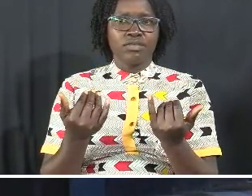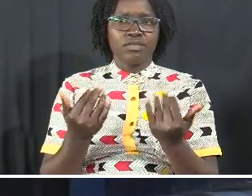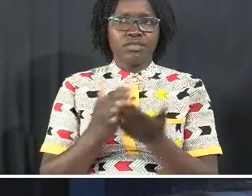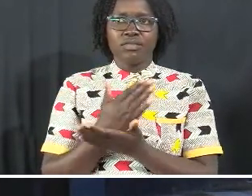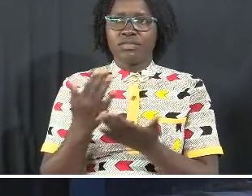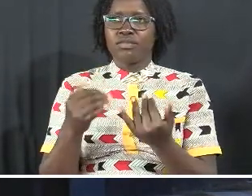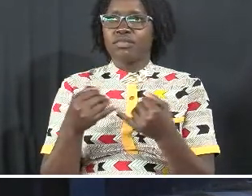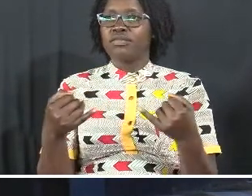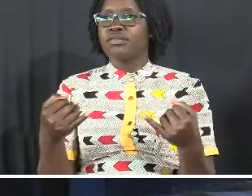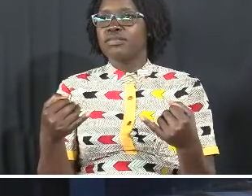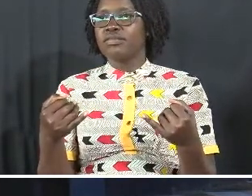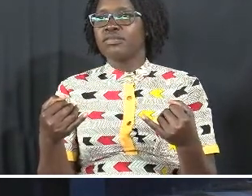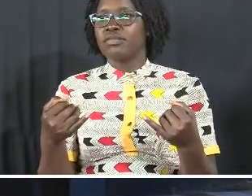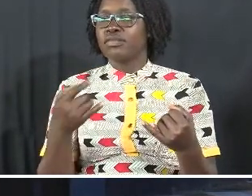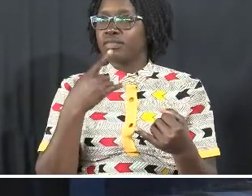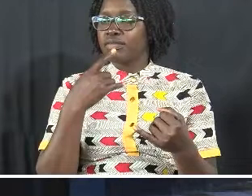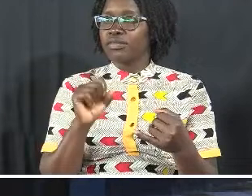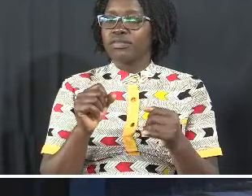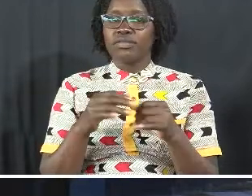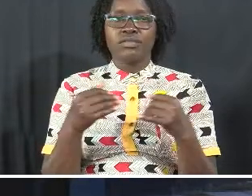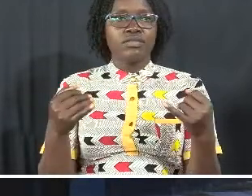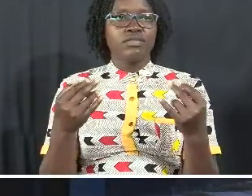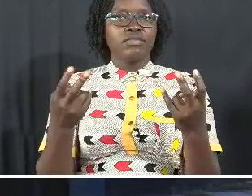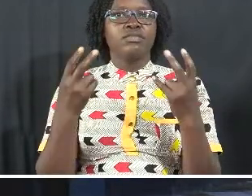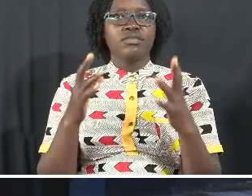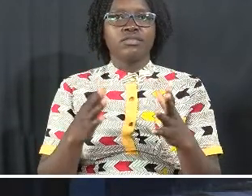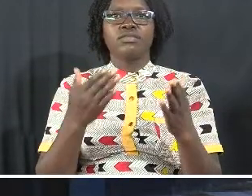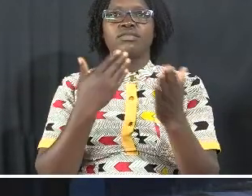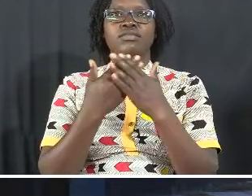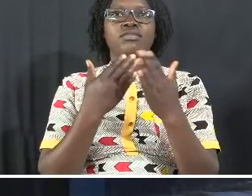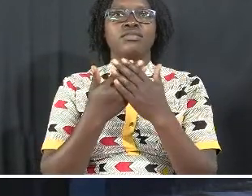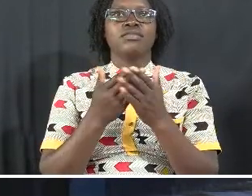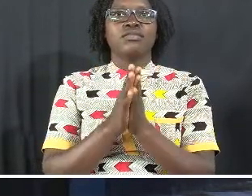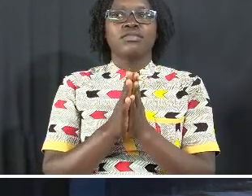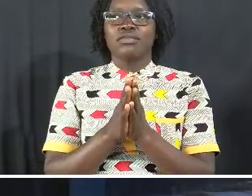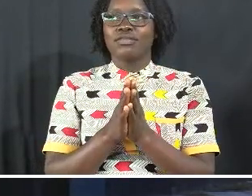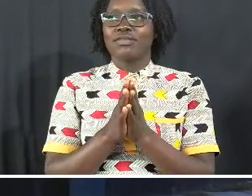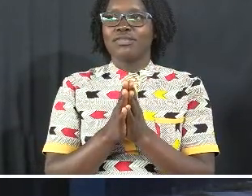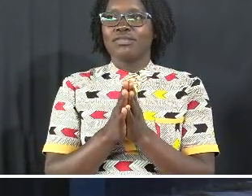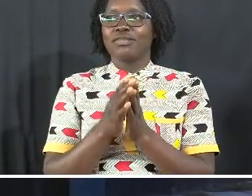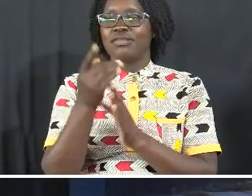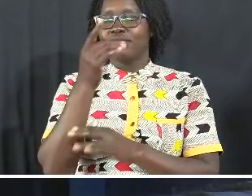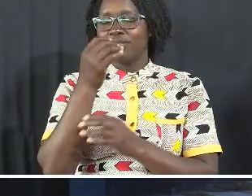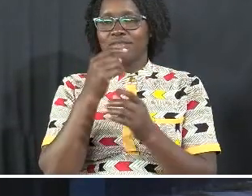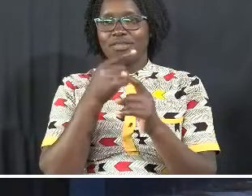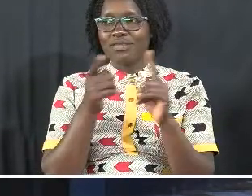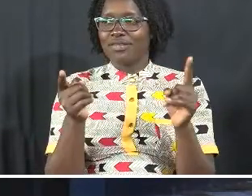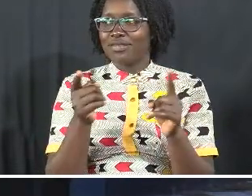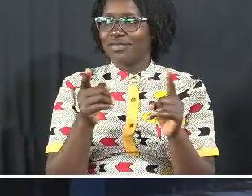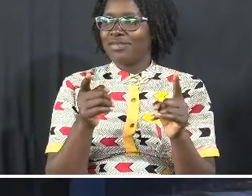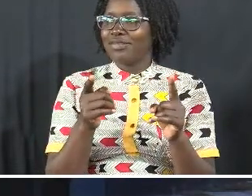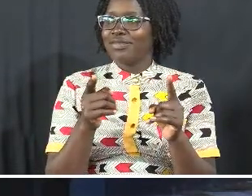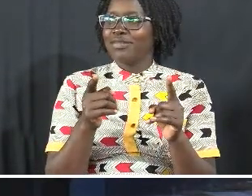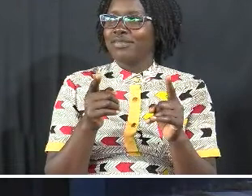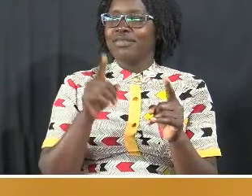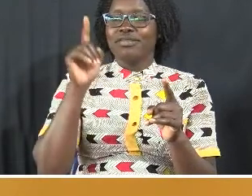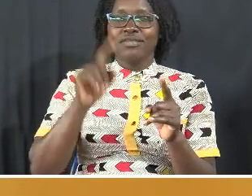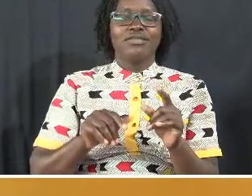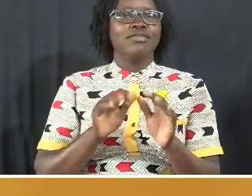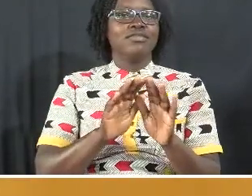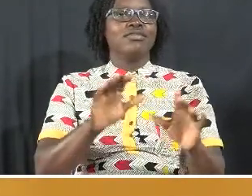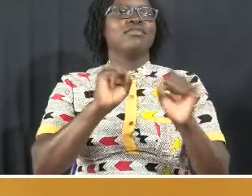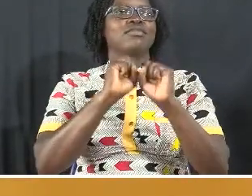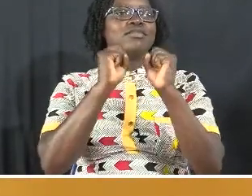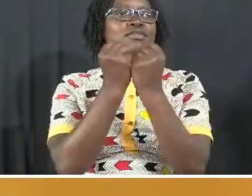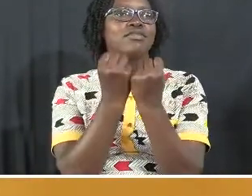are online. So online viewers, thank you for being online, but you can't avoid the social